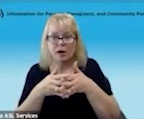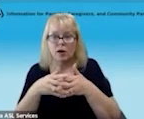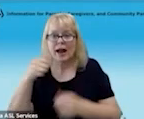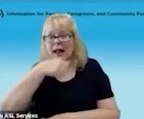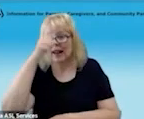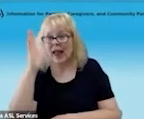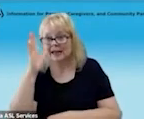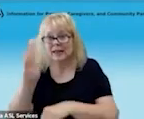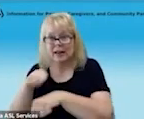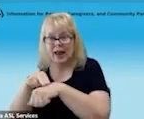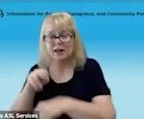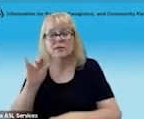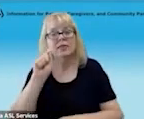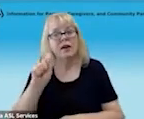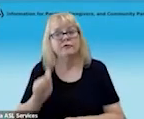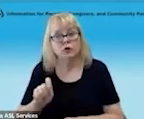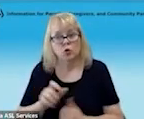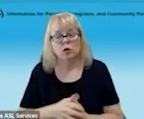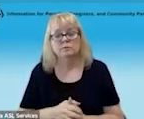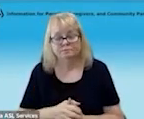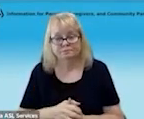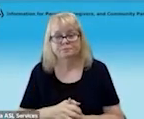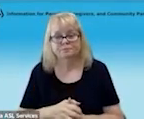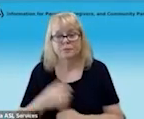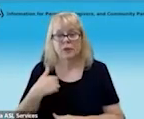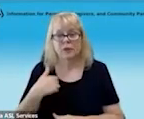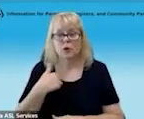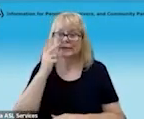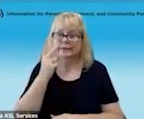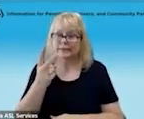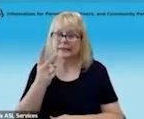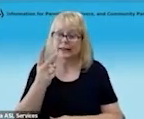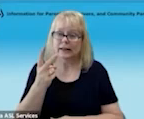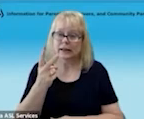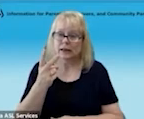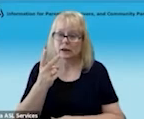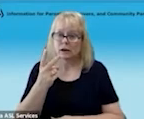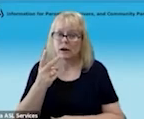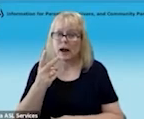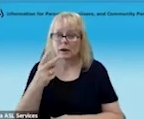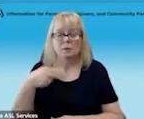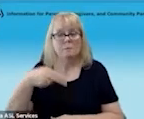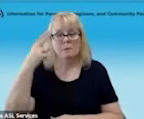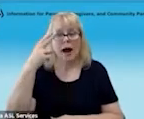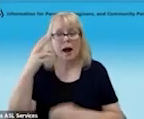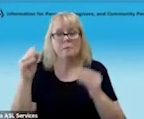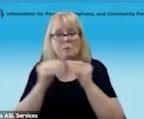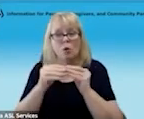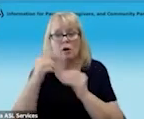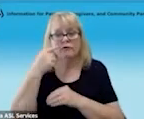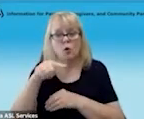However, 5.1% were Black children, and 5.9% were American Indian, Alaska Native.